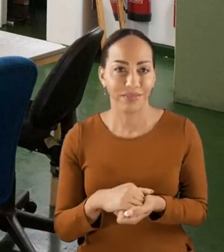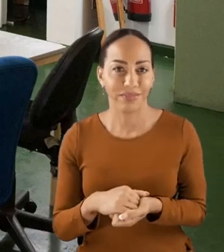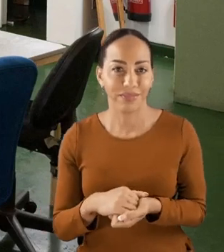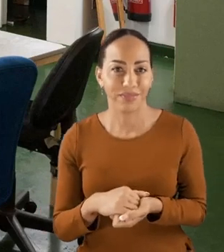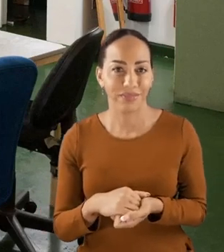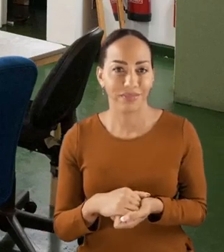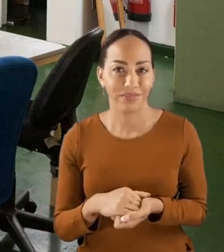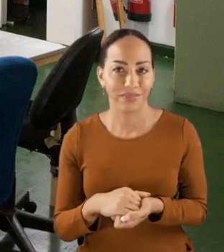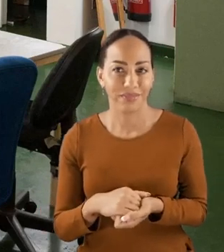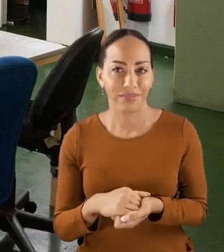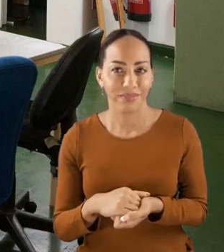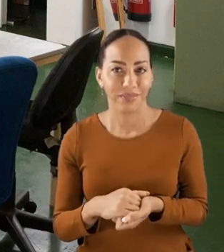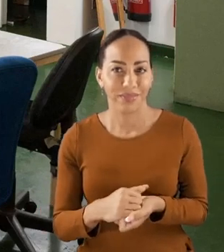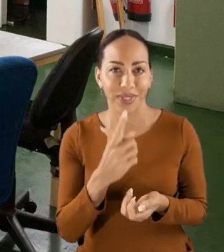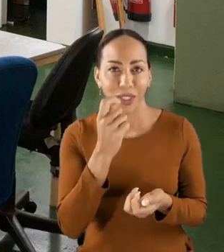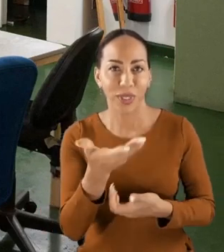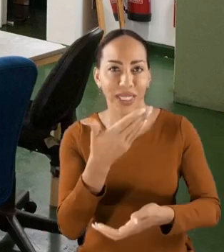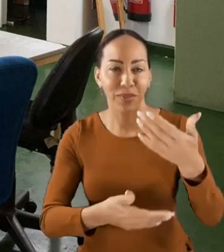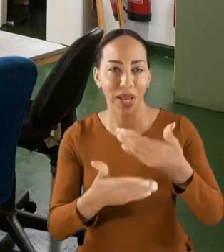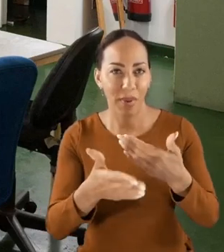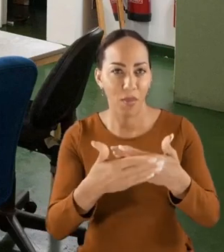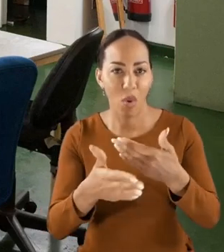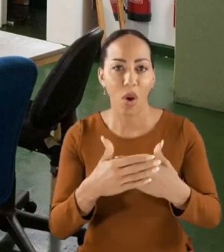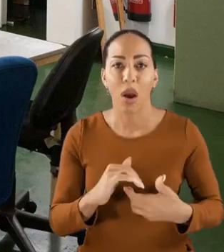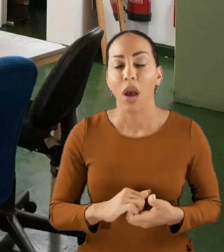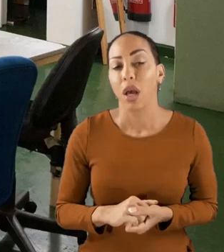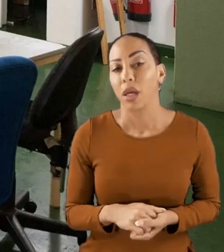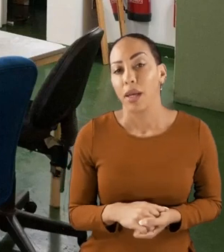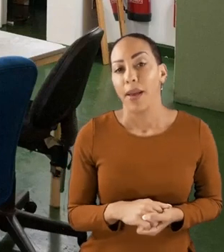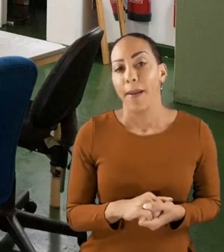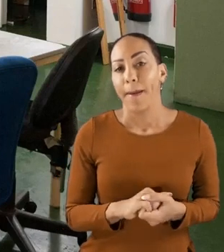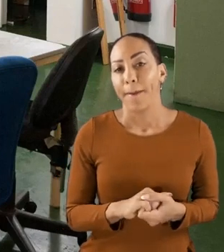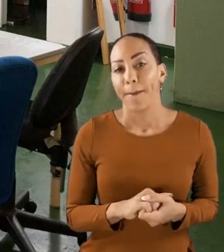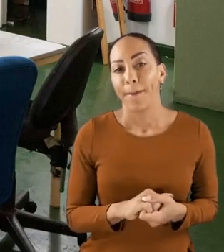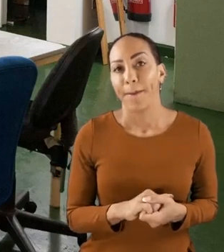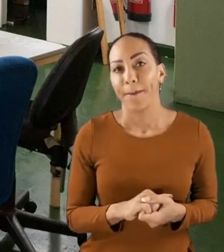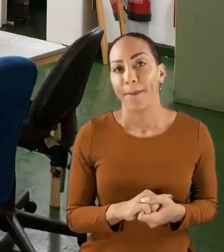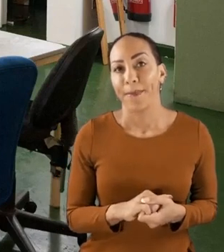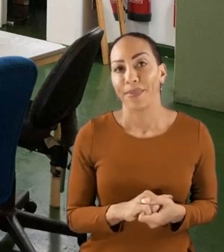know. Could you just expand a little bit on what you were just saying? And I think it is something of,